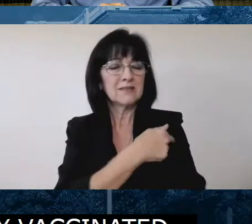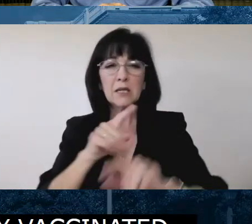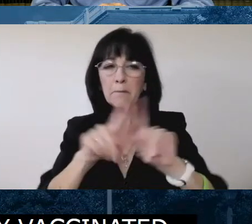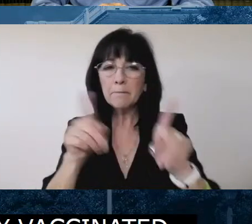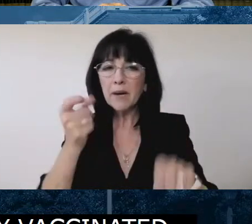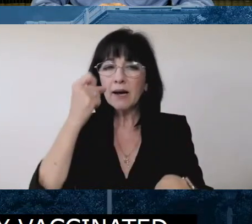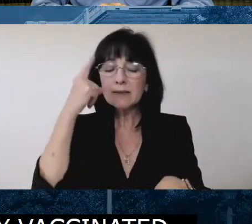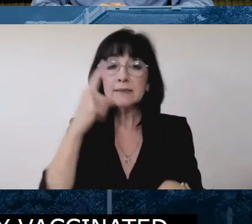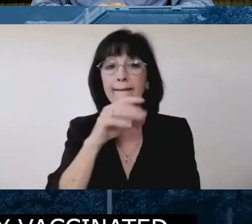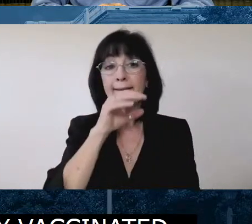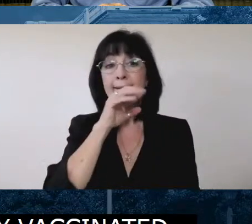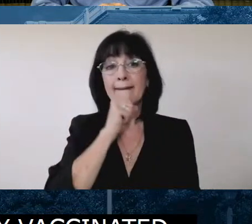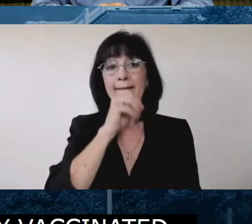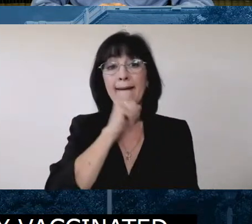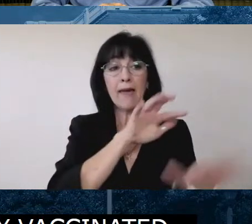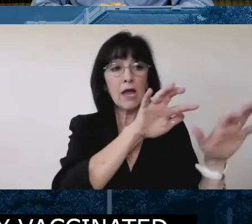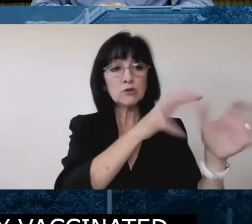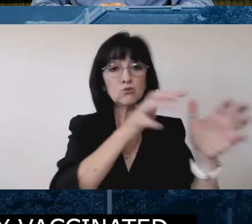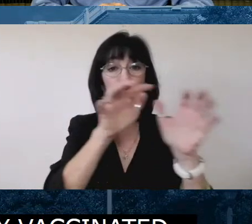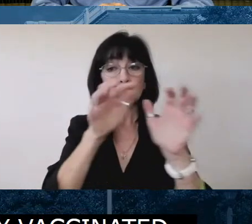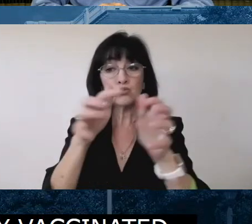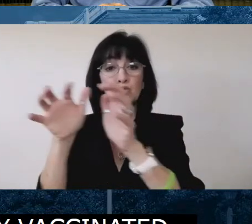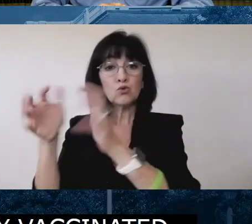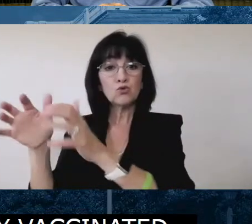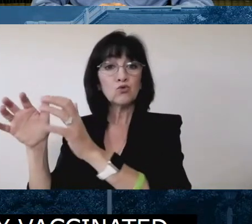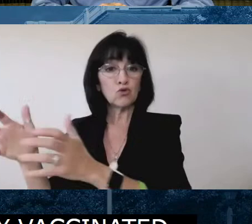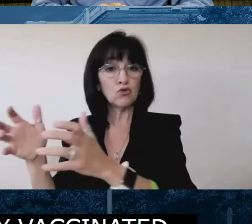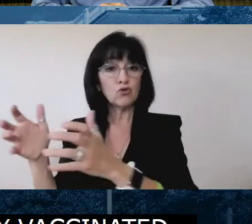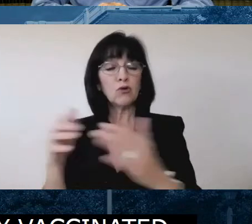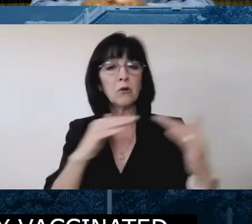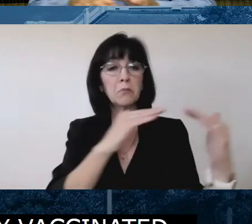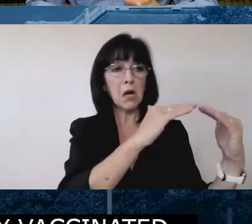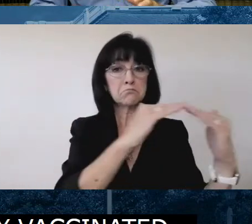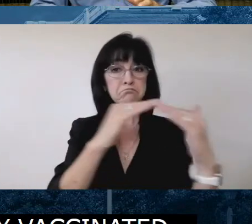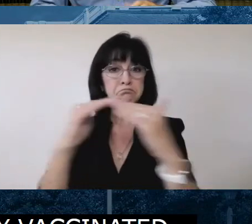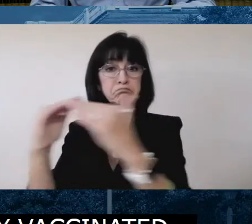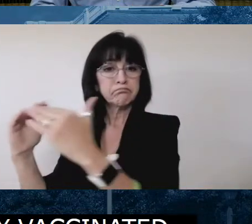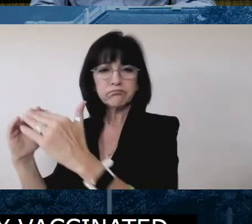a point of significant importance and concern.